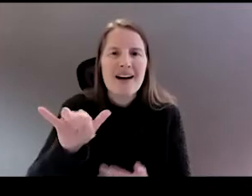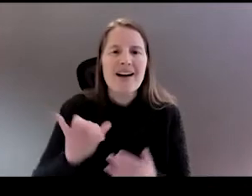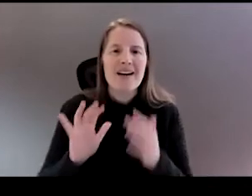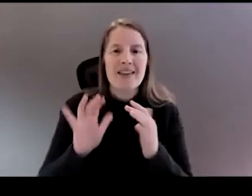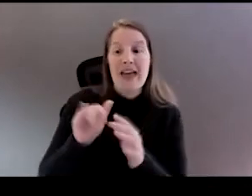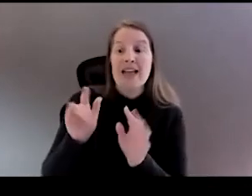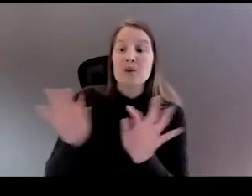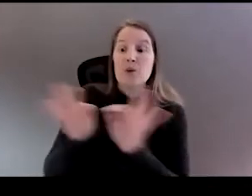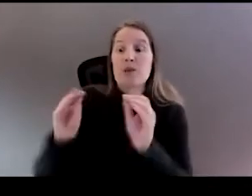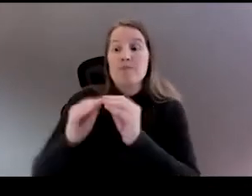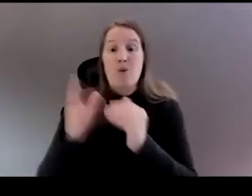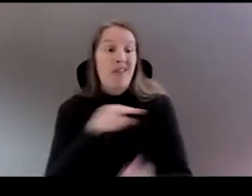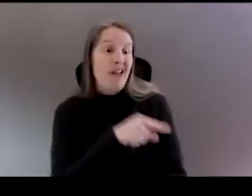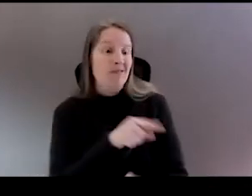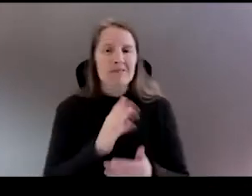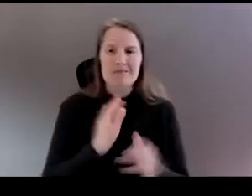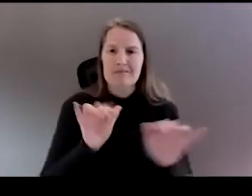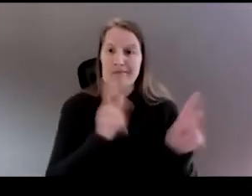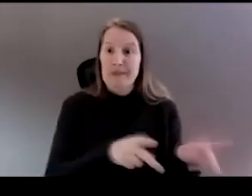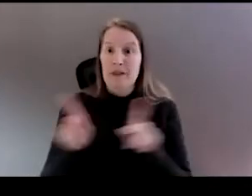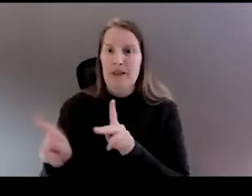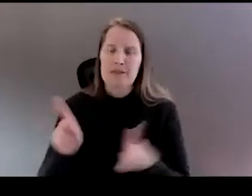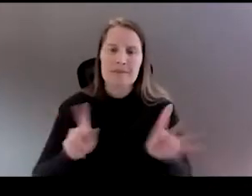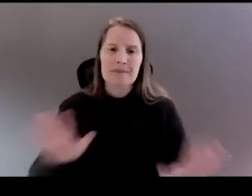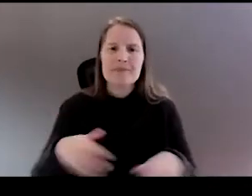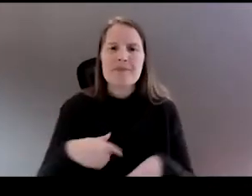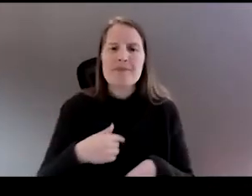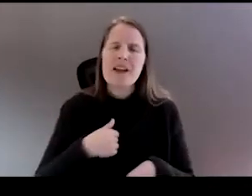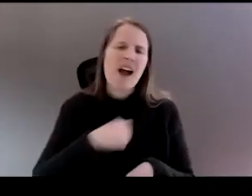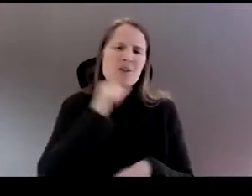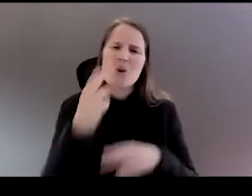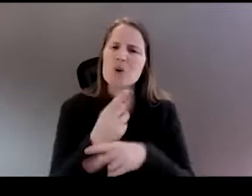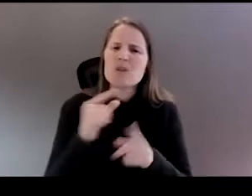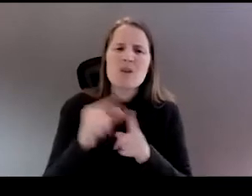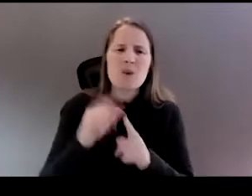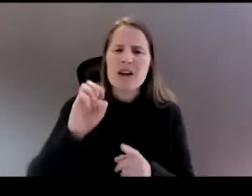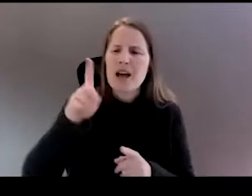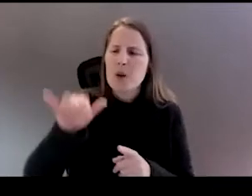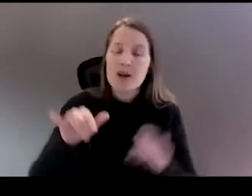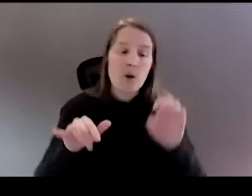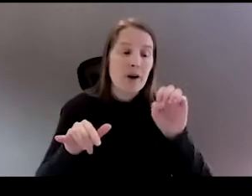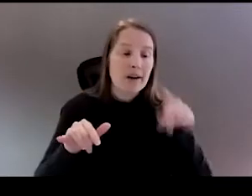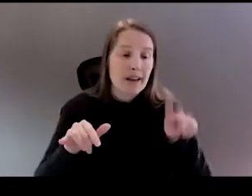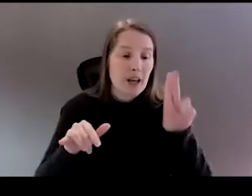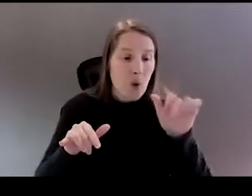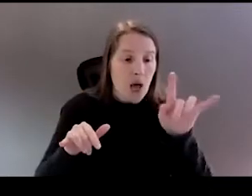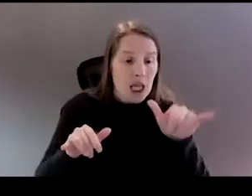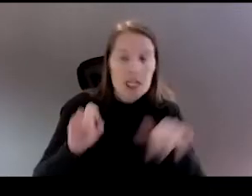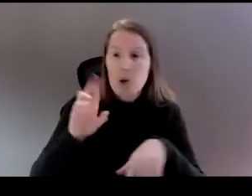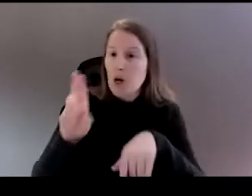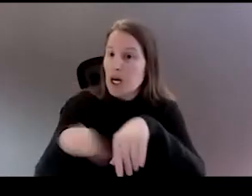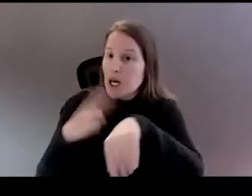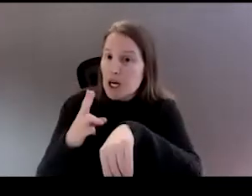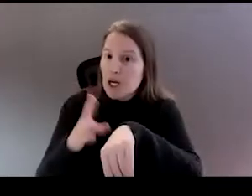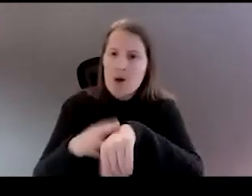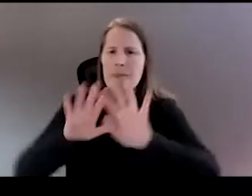So I try not to use the term equity or equality or normal. I think those are kind of dangerous words. They're part of